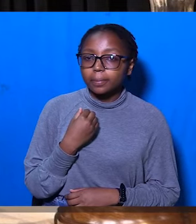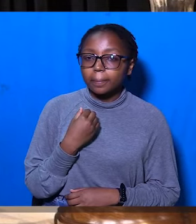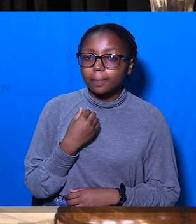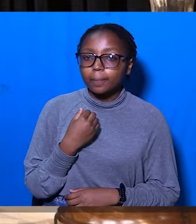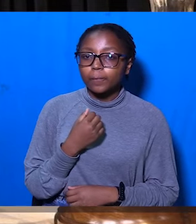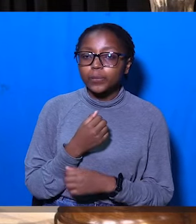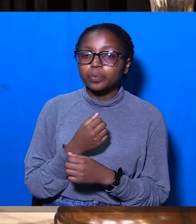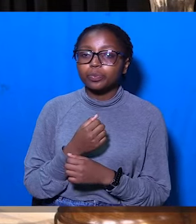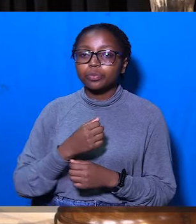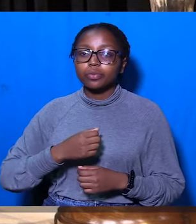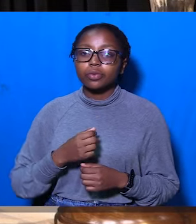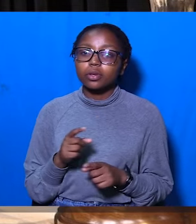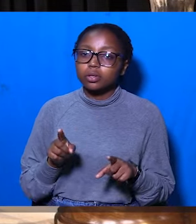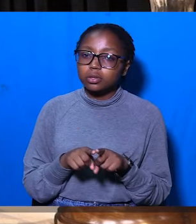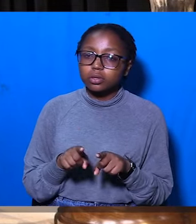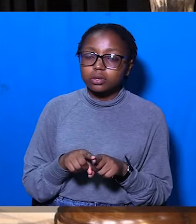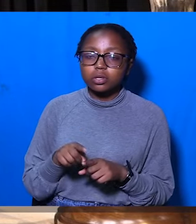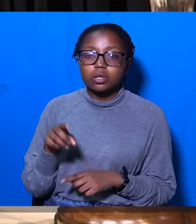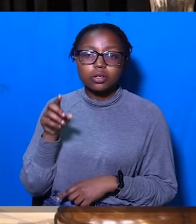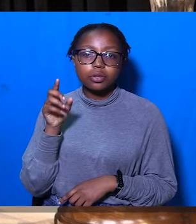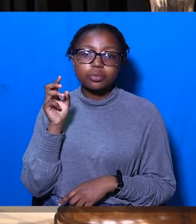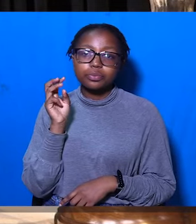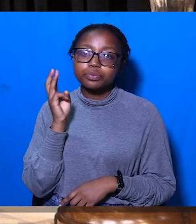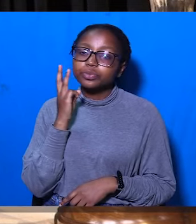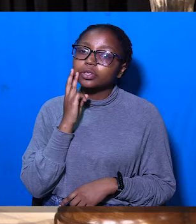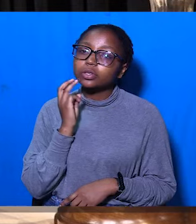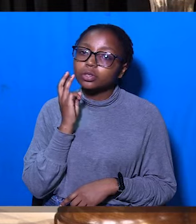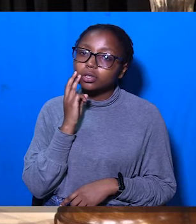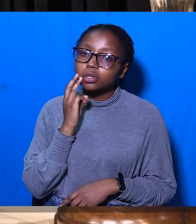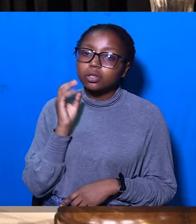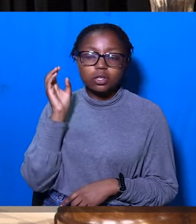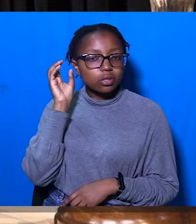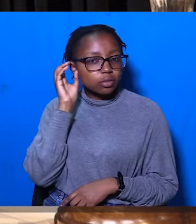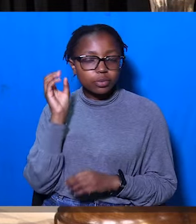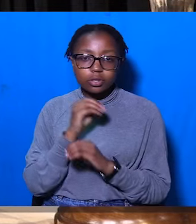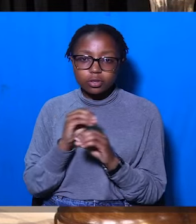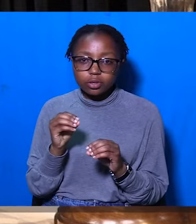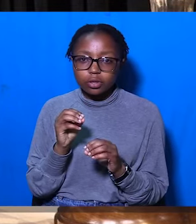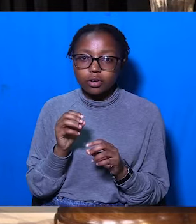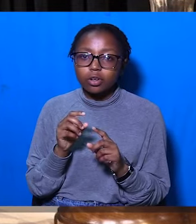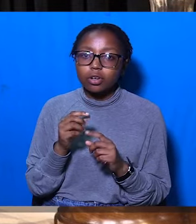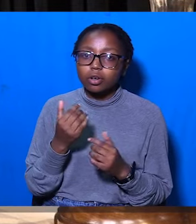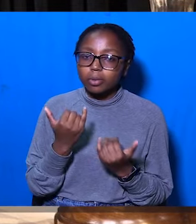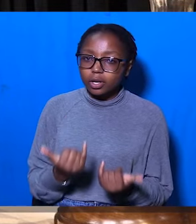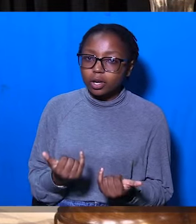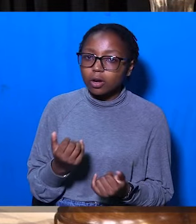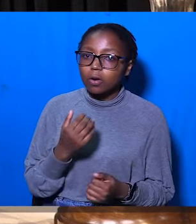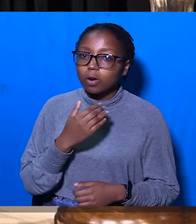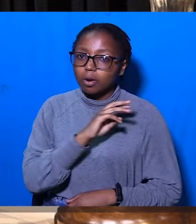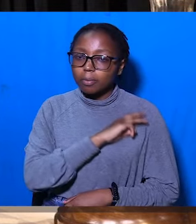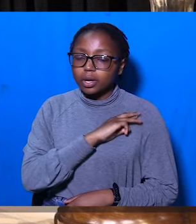Friends, just as the Gentiles were once disobedient and have now received mercy, so to Israel will one day